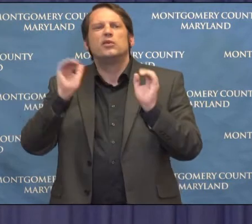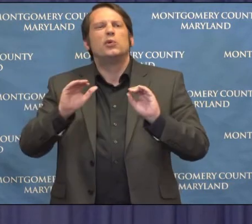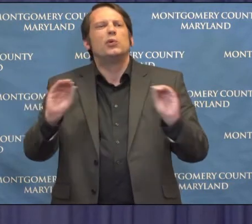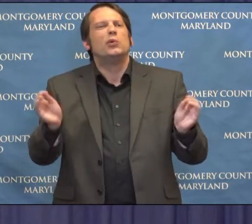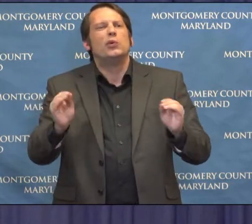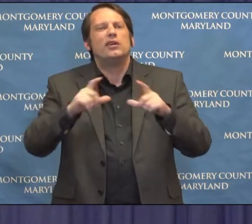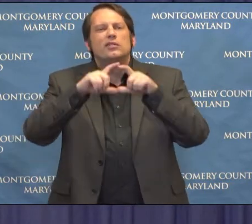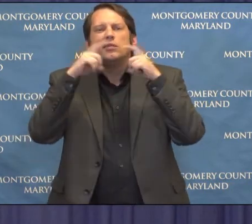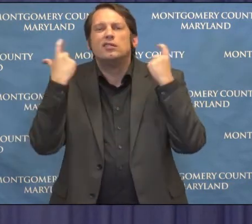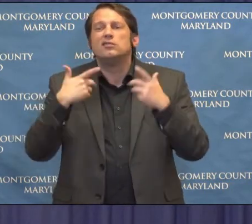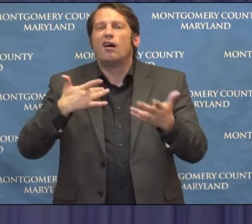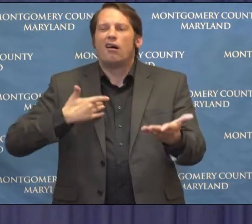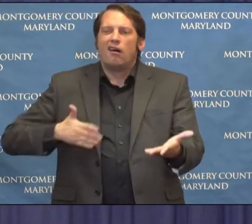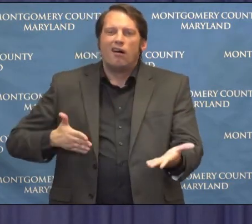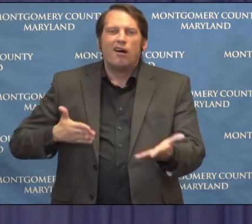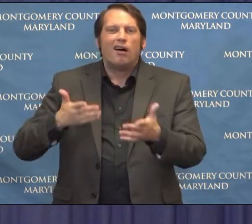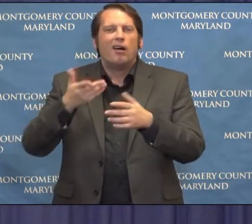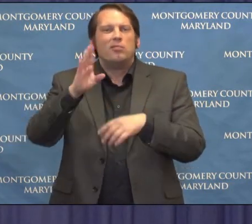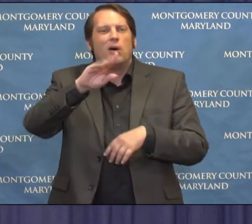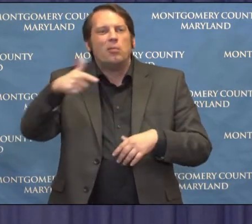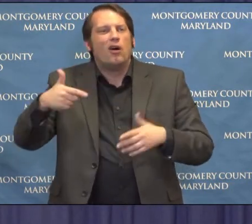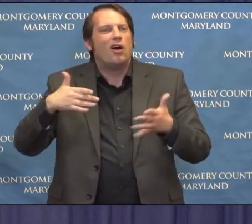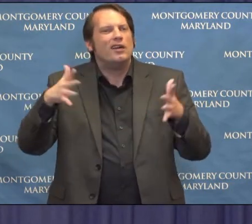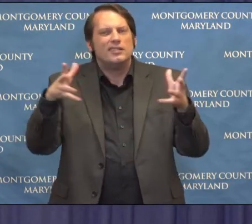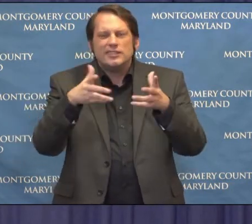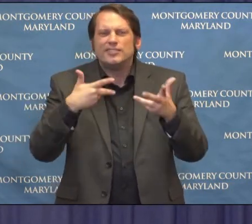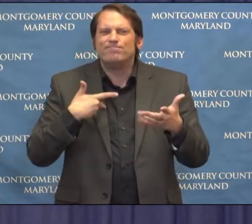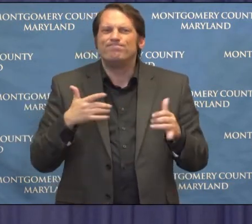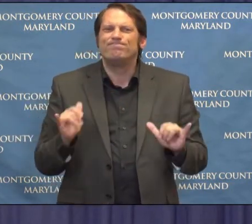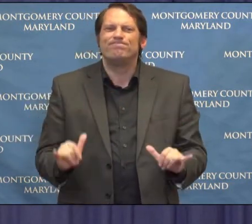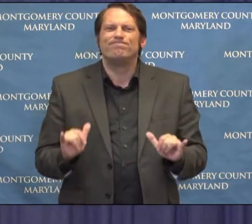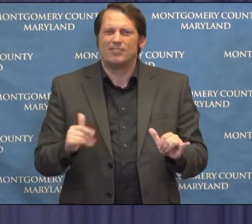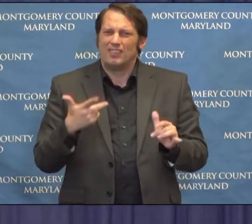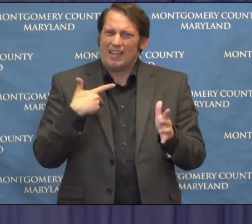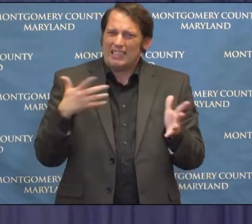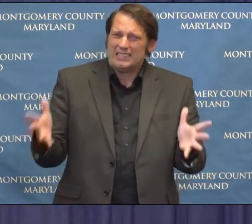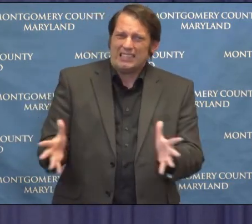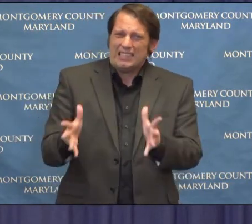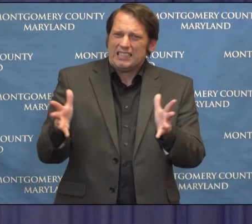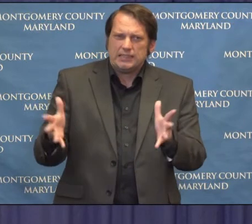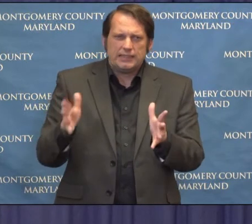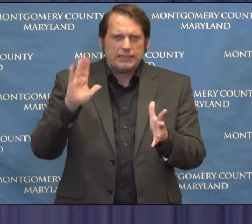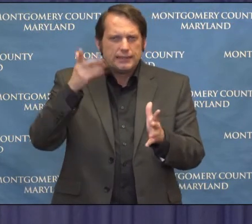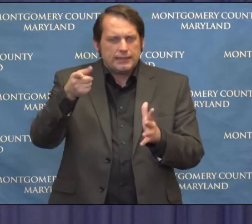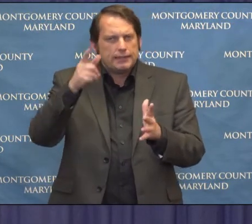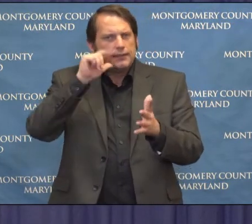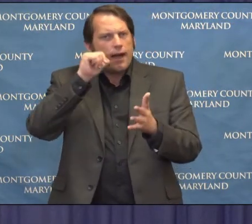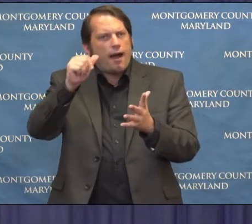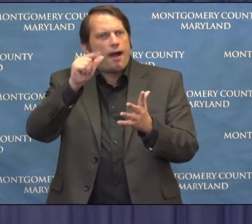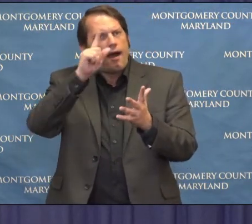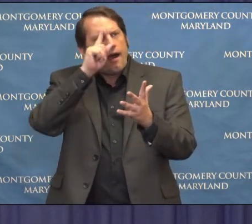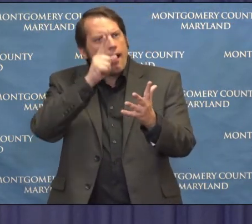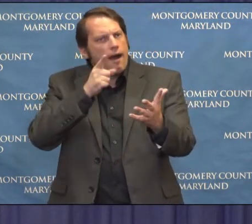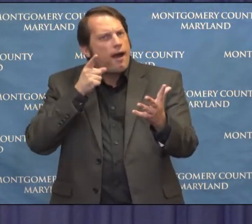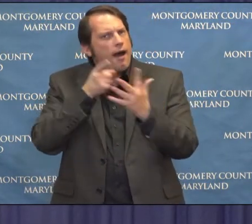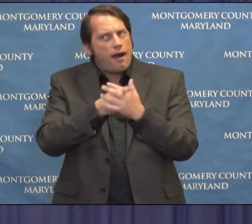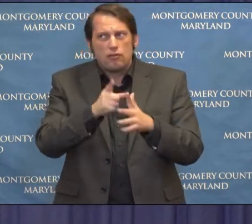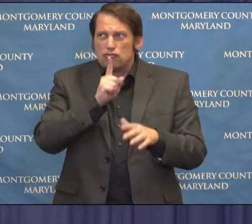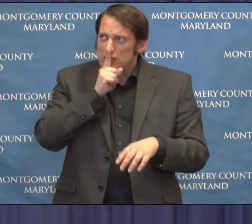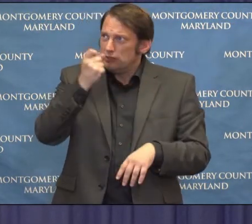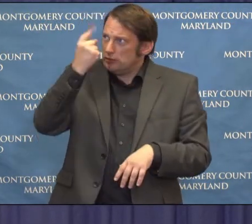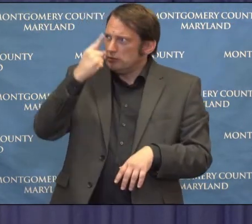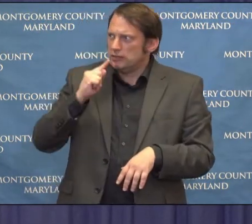social distance. There was, like, it did not register with people the severity of this. If, on reflection,